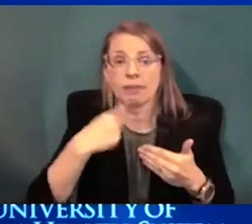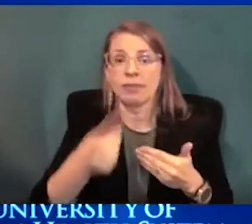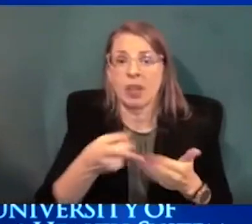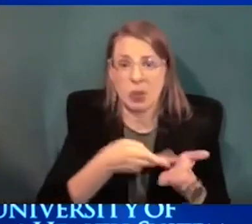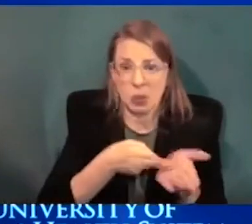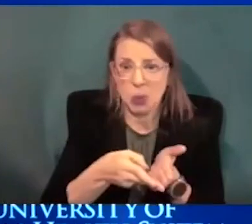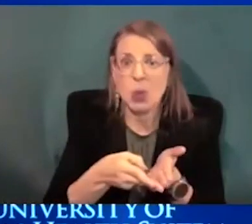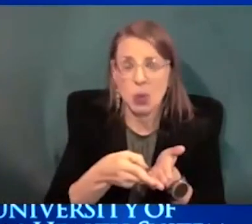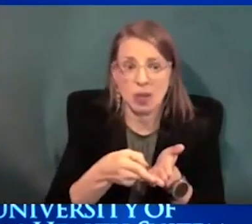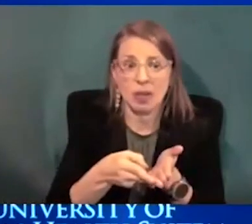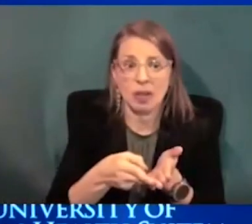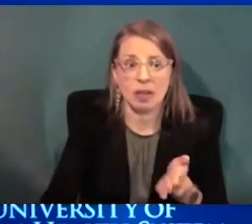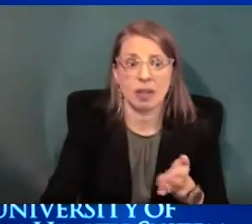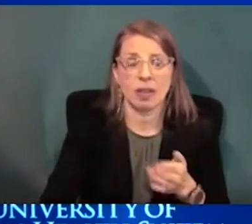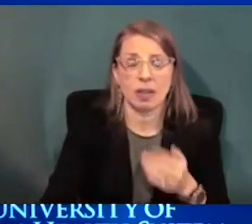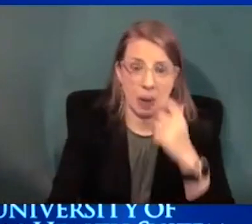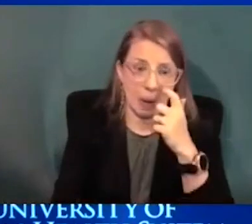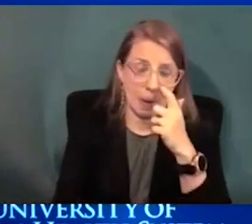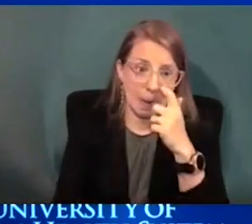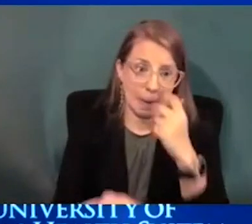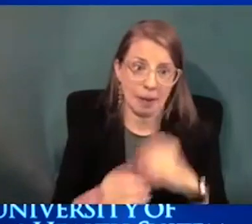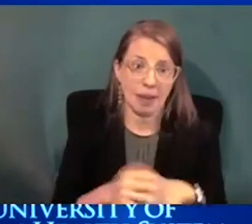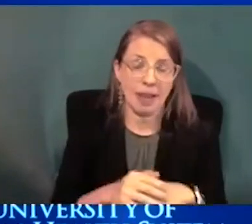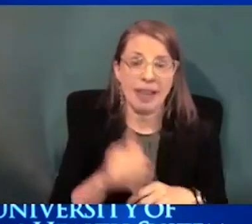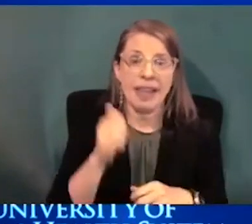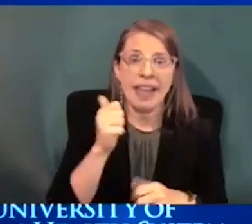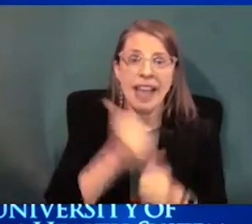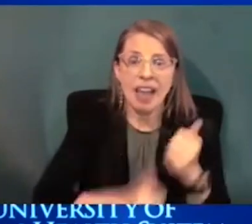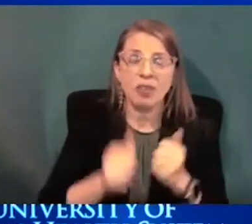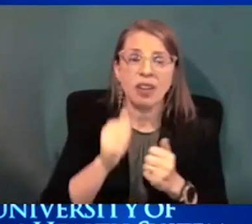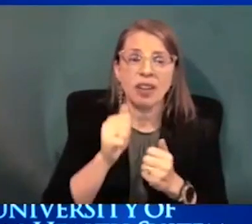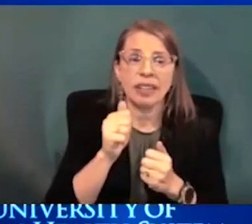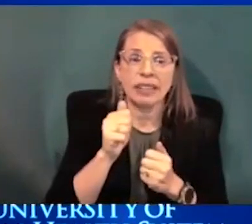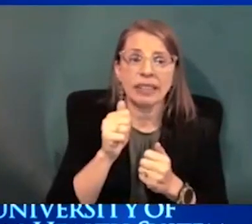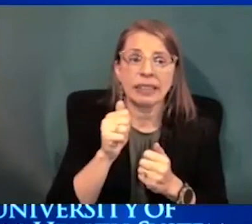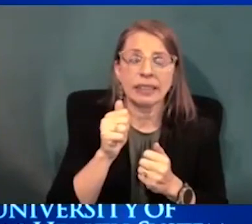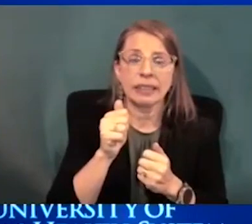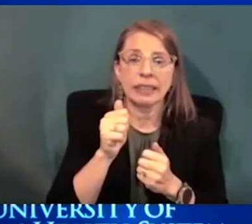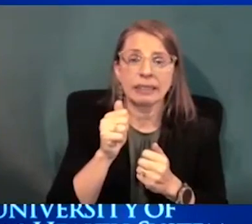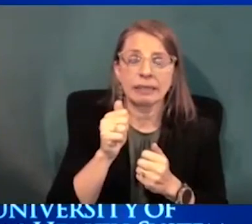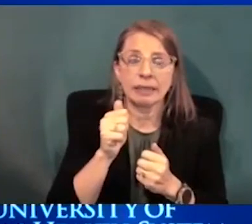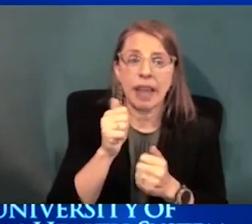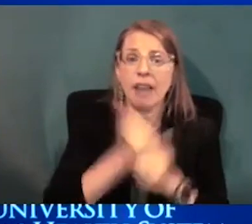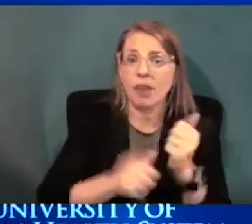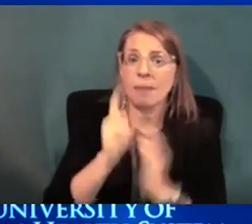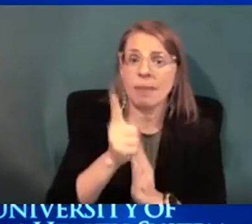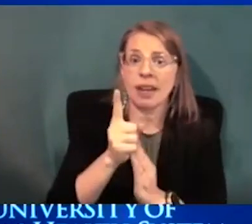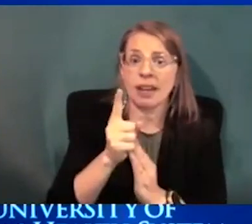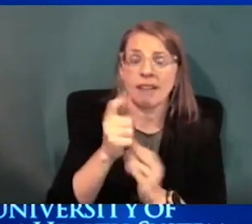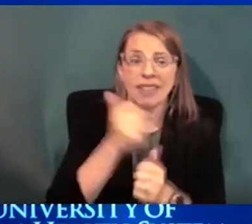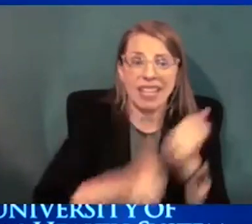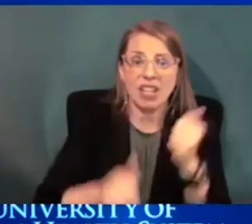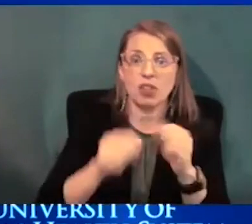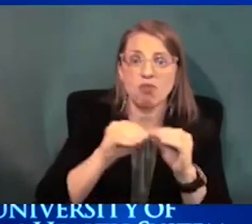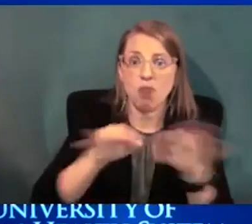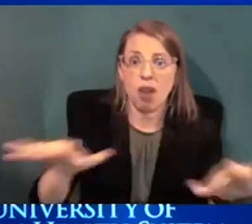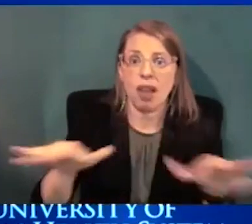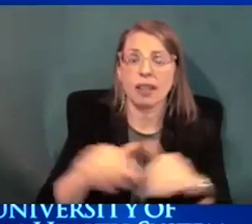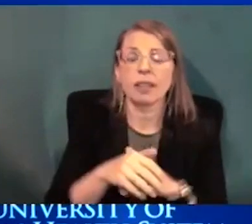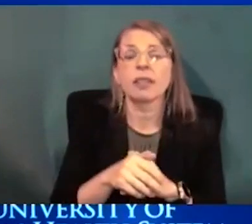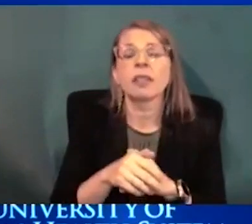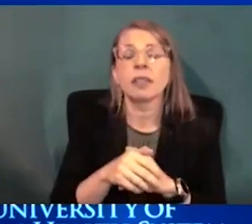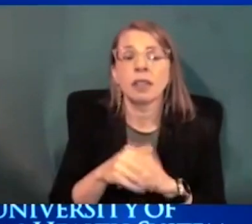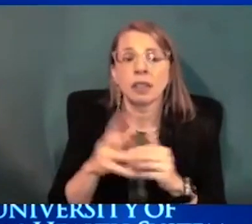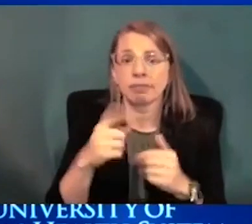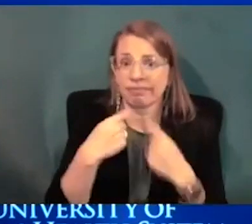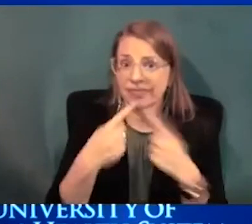that principle every single minute of every single broadcast. We'll continue to do that because we can only find each other and